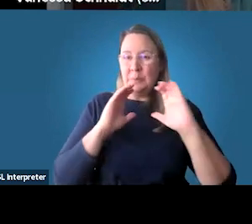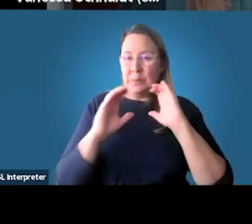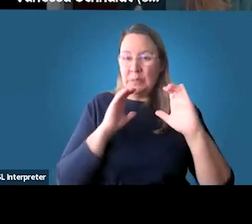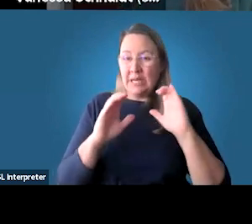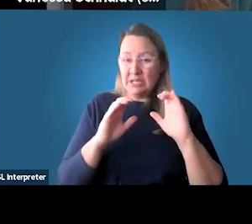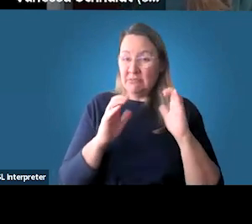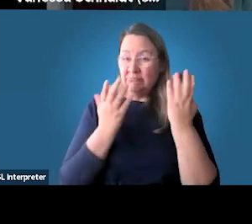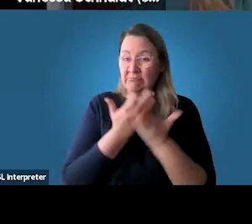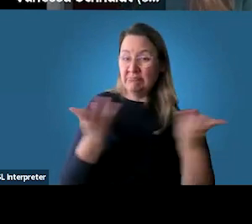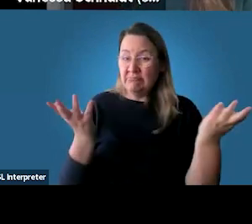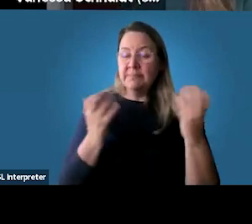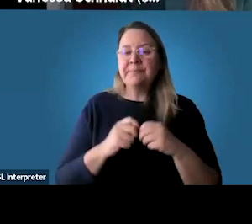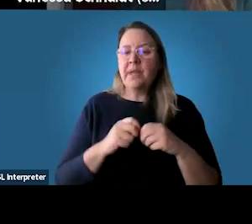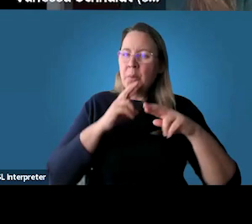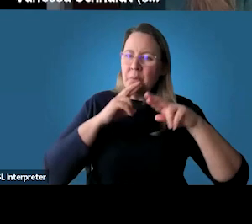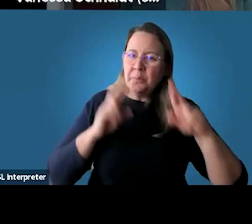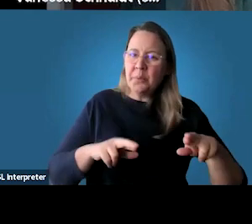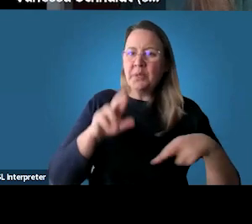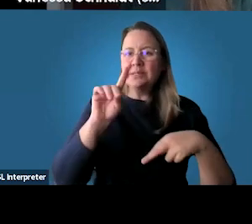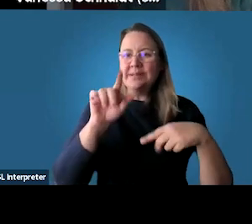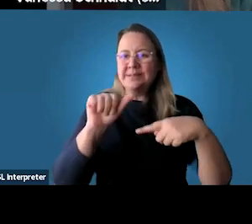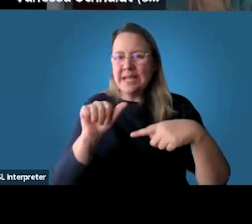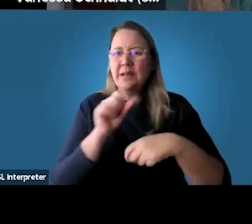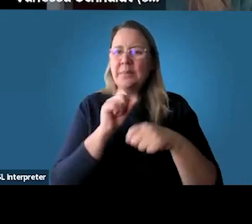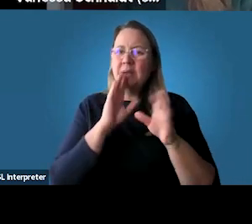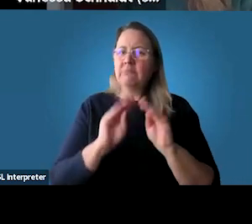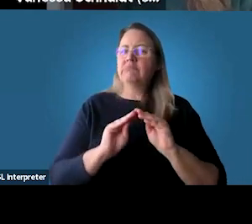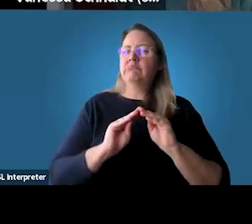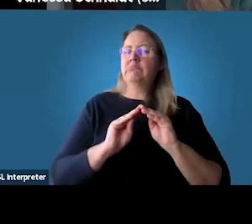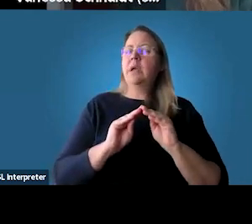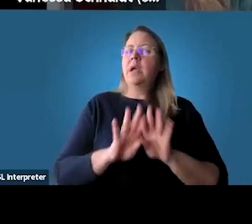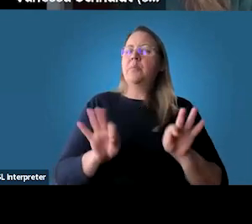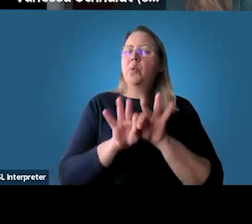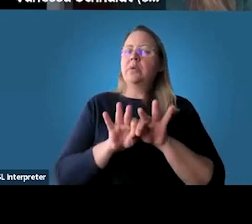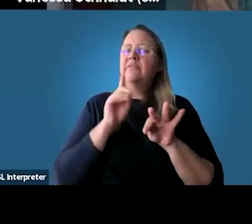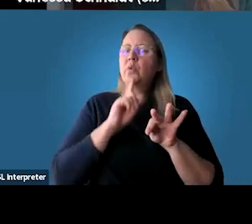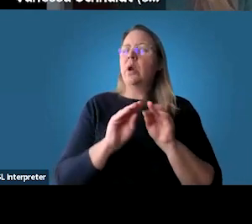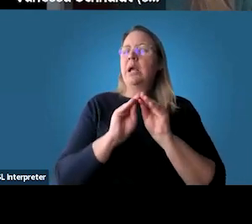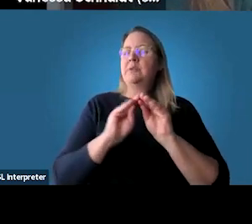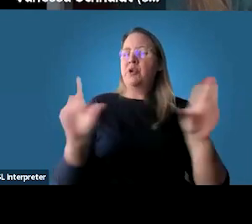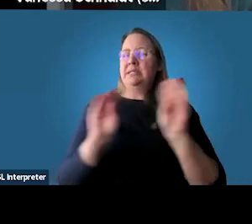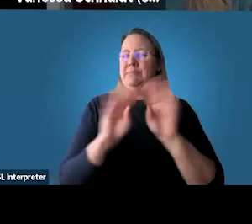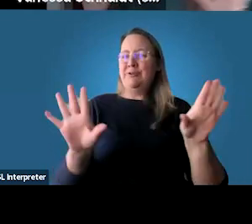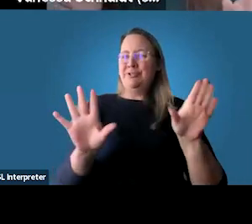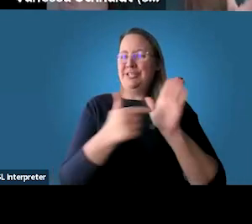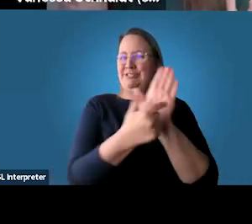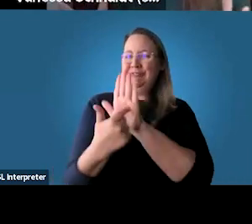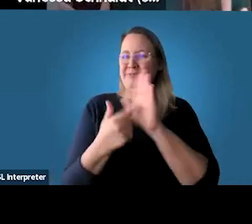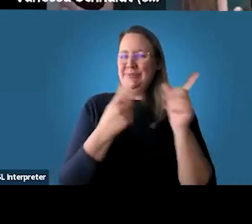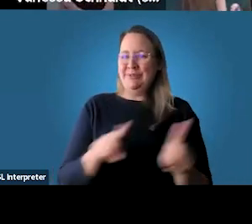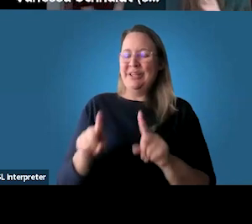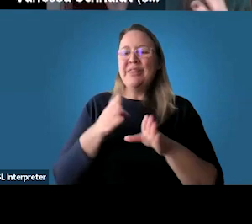communications. Reports and data become tools for transparency and education, tools to shine a light on this field